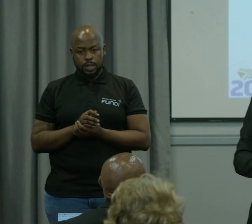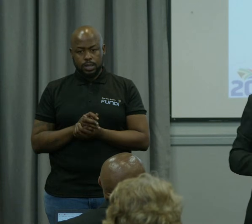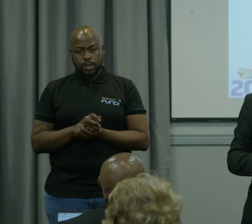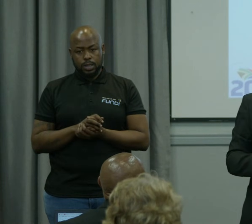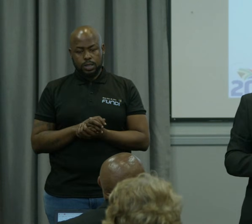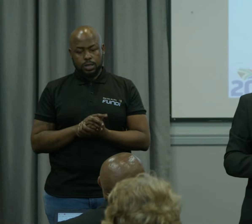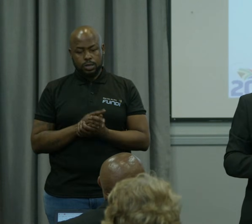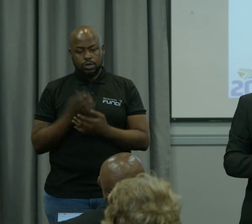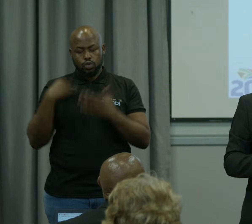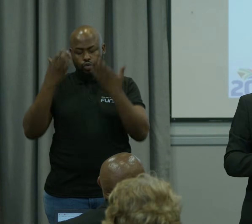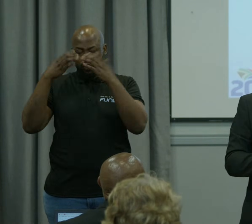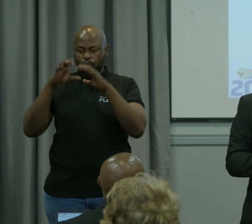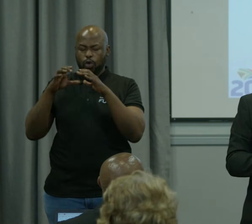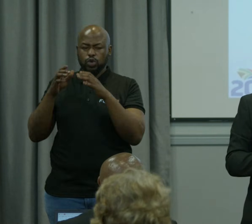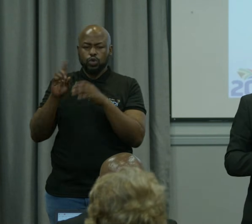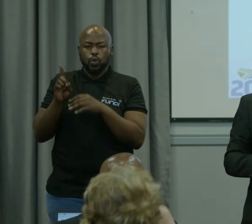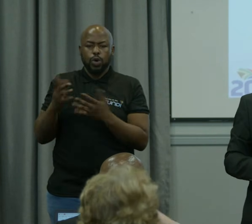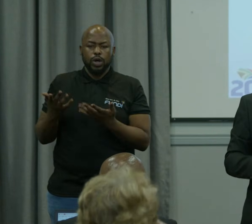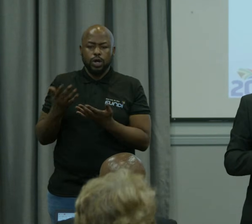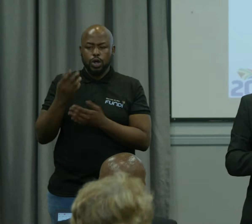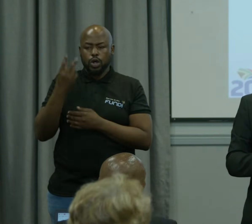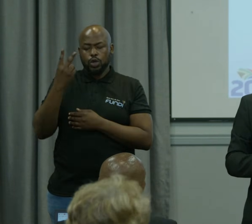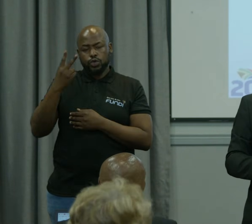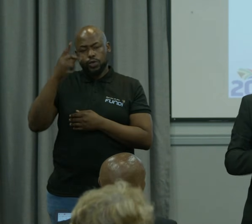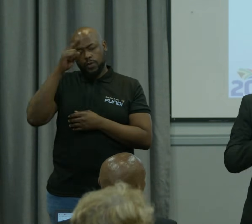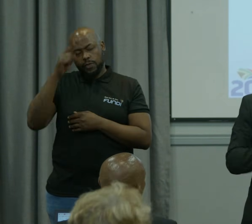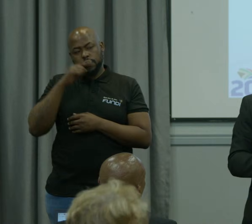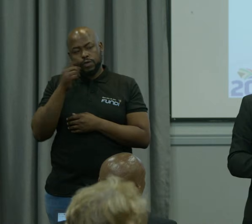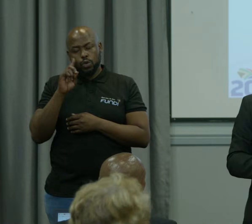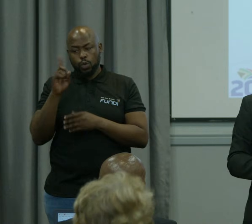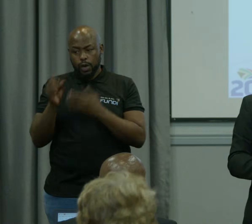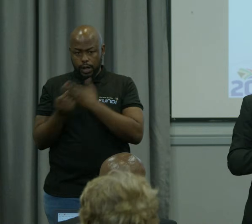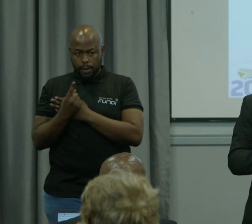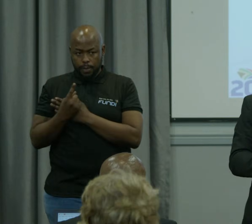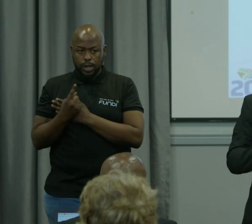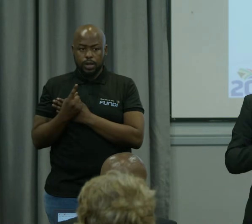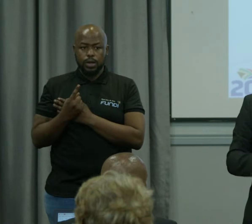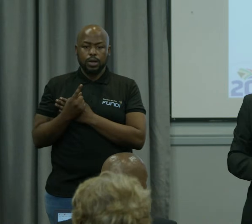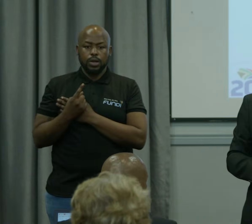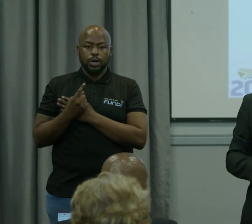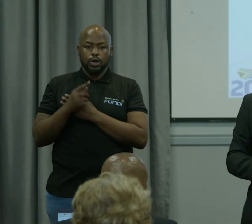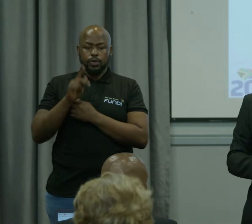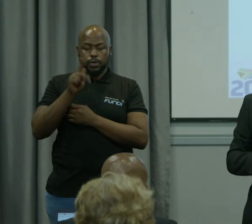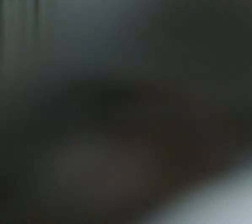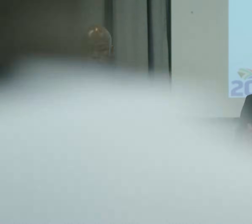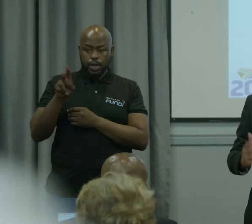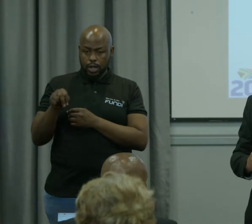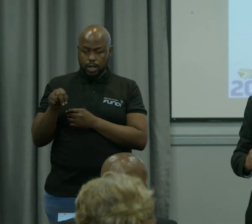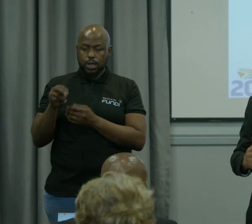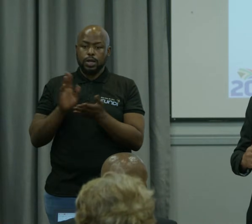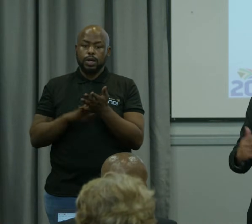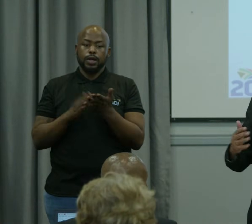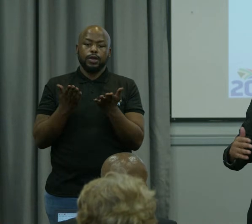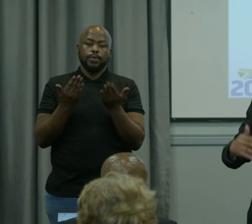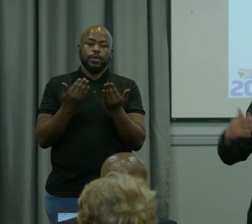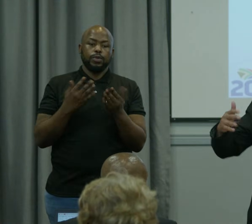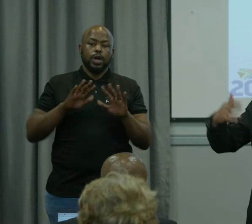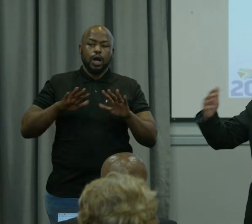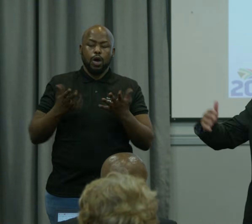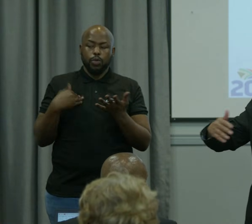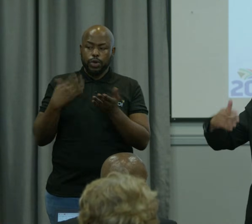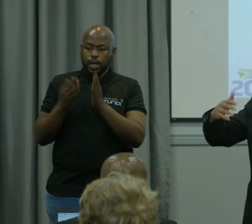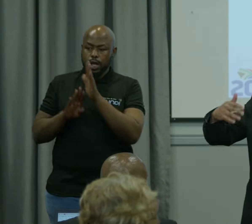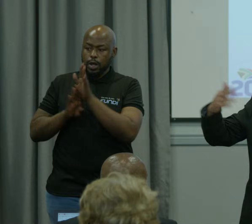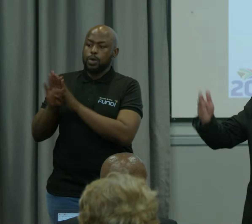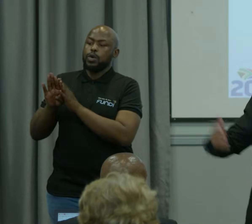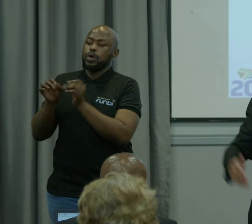want you to focus in terms of 2 phases. The one is in terms of what is happening in terms of the current PPN, and the recommendations in terms of how we can actually improve the system